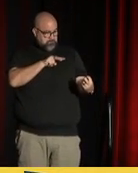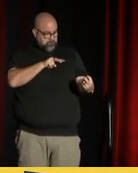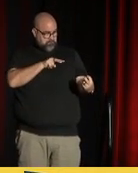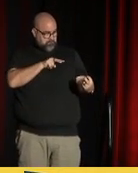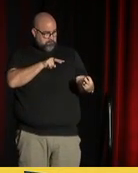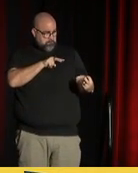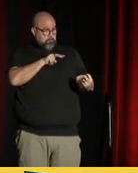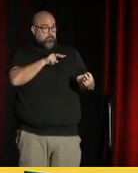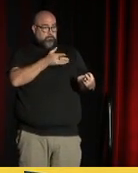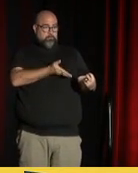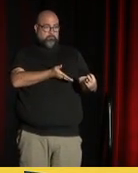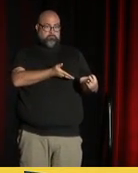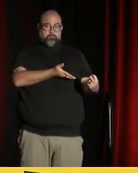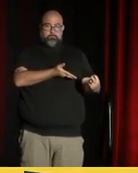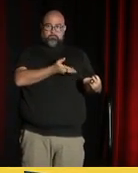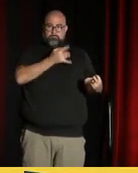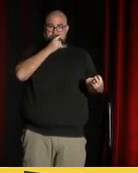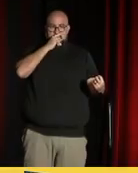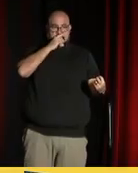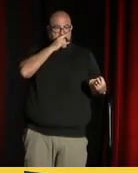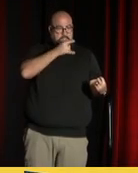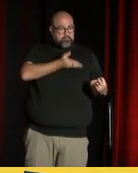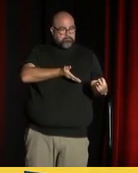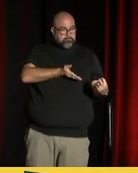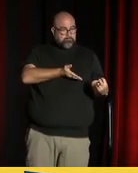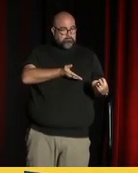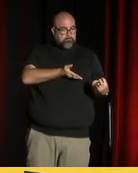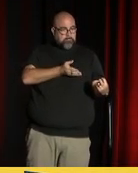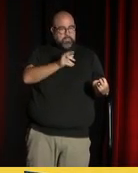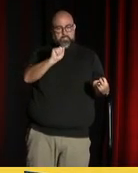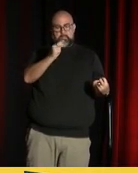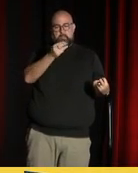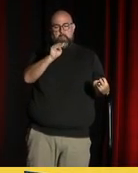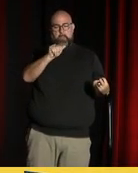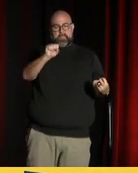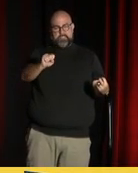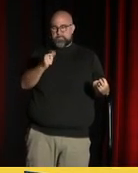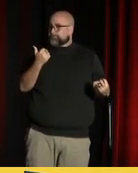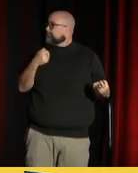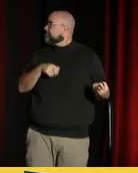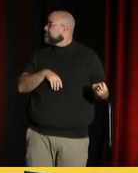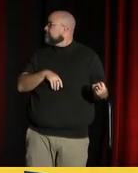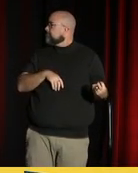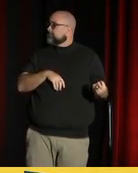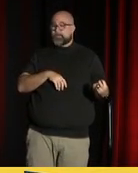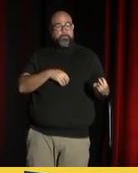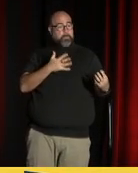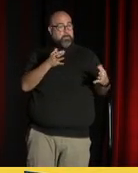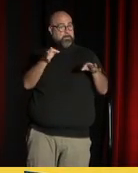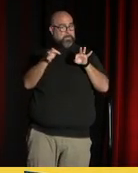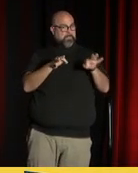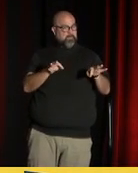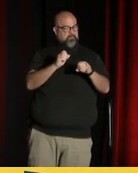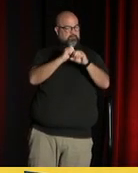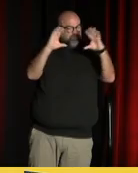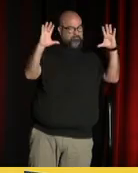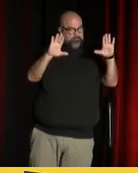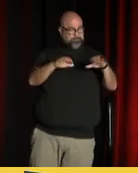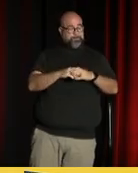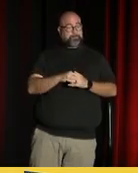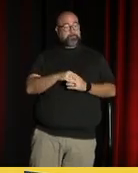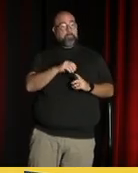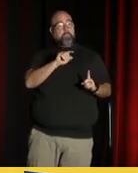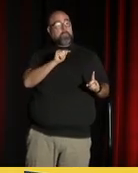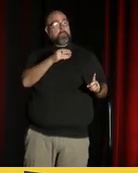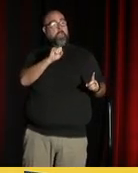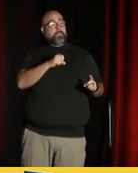And sitting in front of me was this little guy, Thomas. So let me set the stage for you for just a minute. Thomas